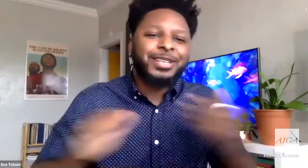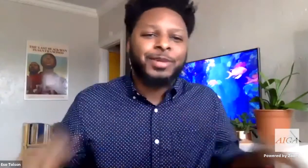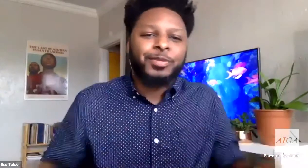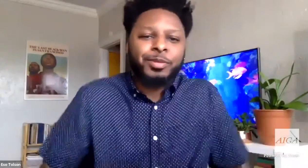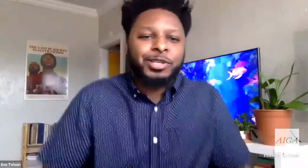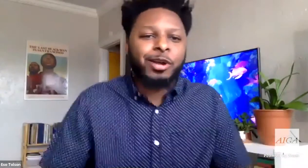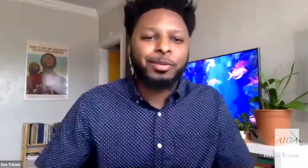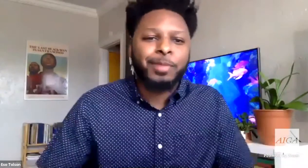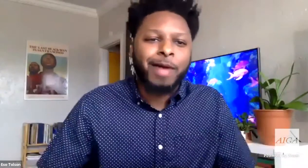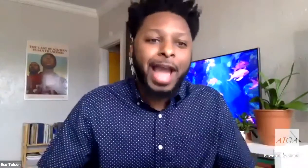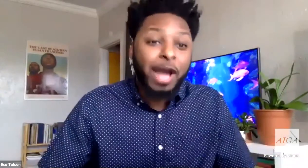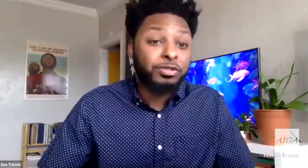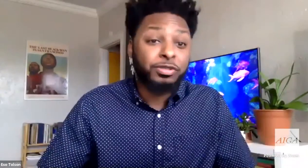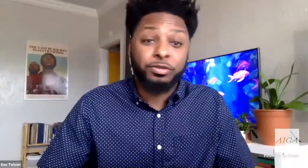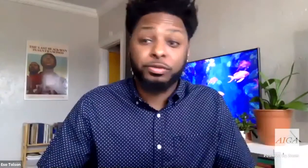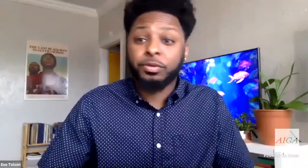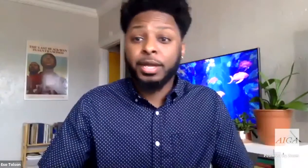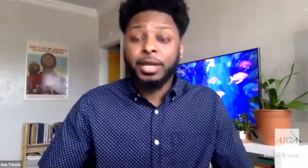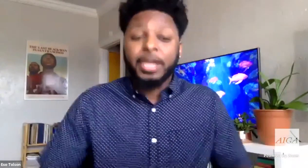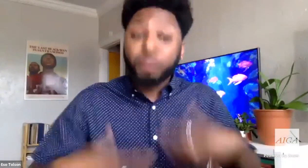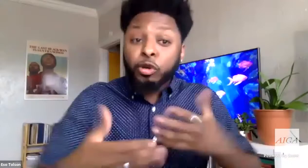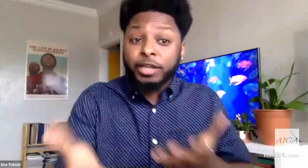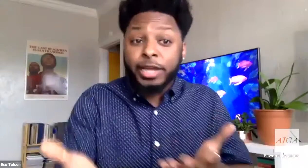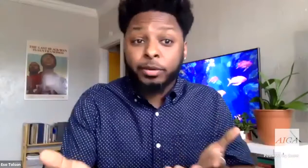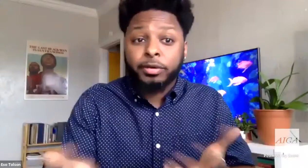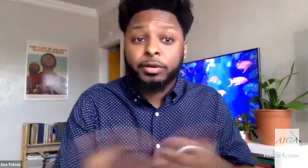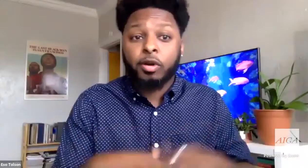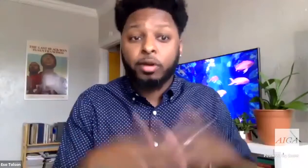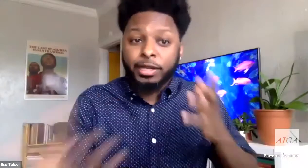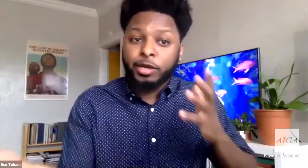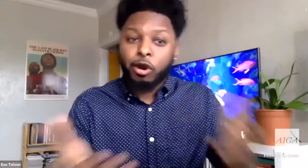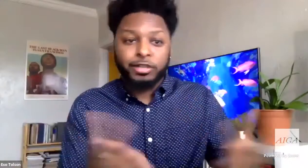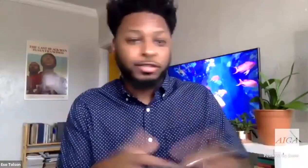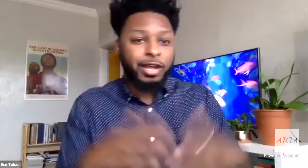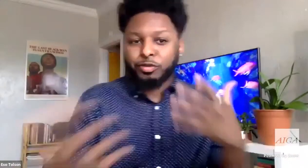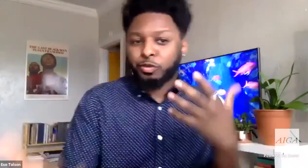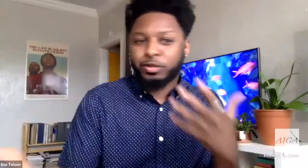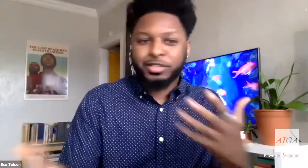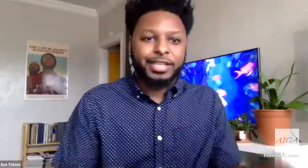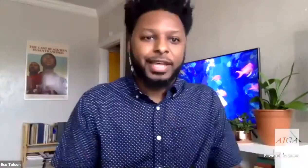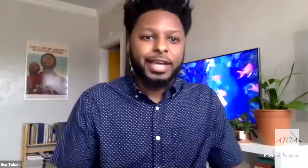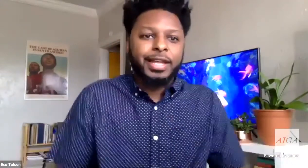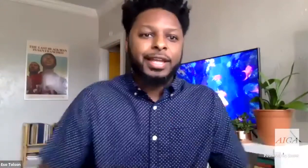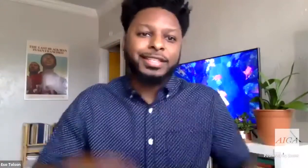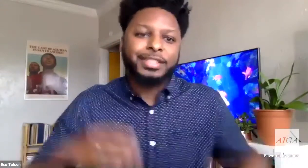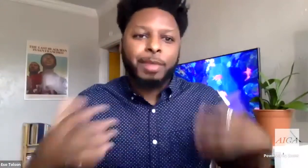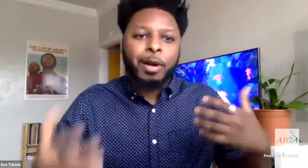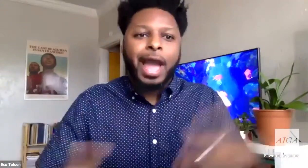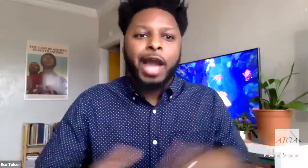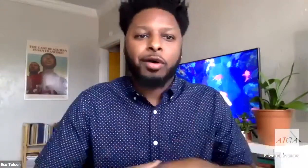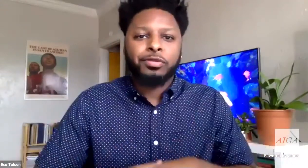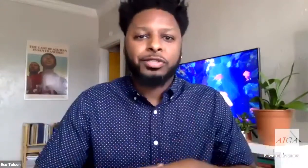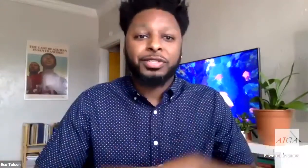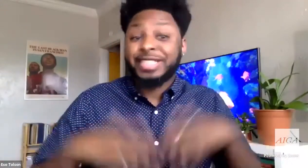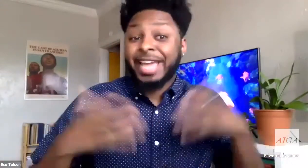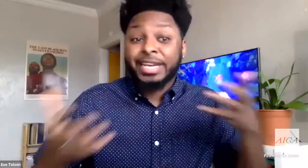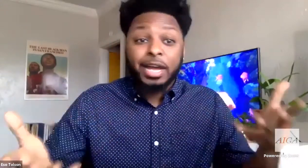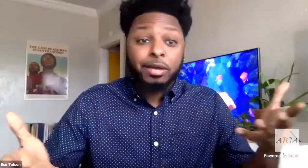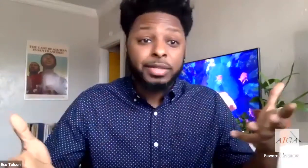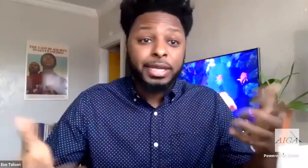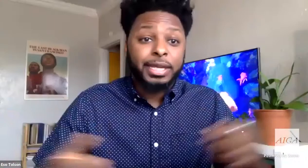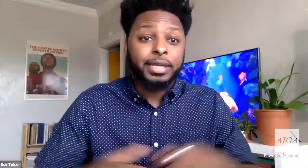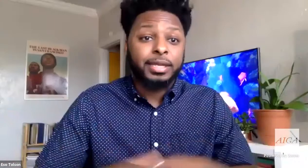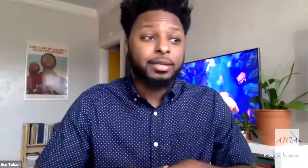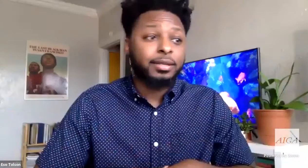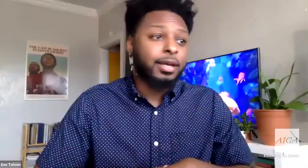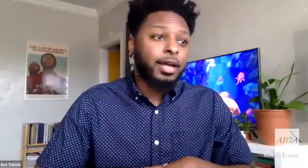things today. We're going to be talking about how to, if you're a letterer or a letter artist or however you want to say that, this is about how to stand